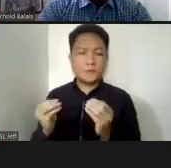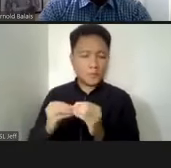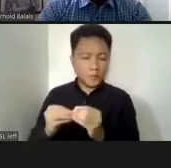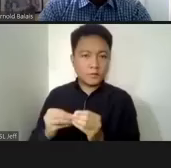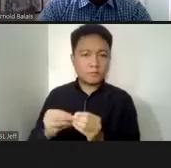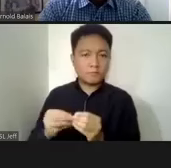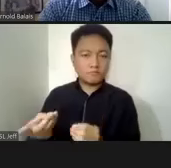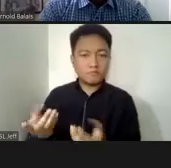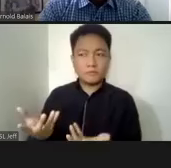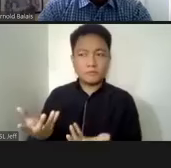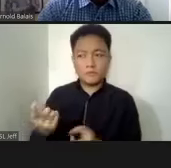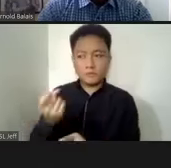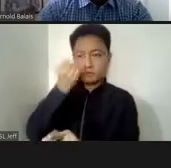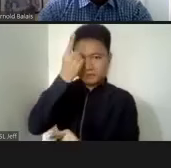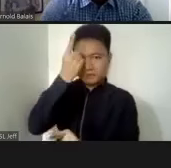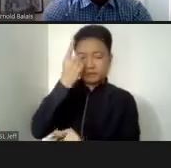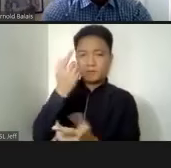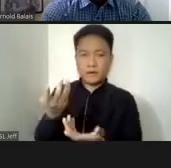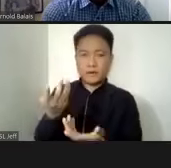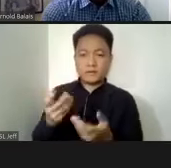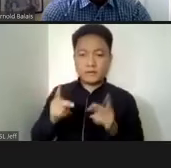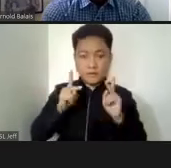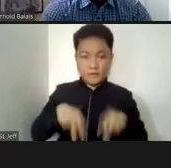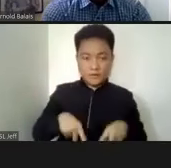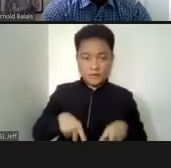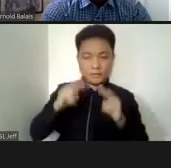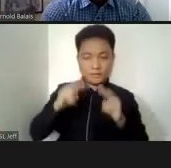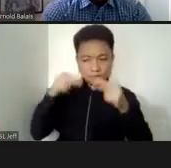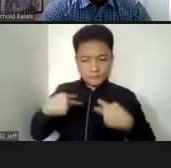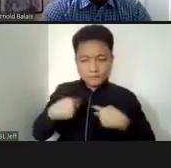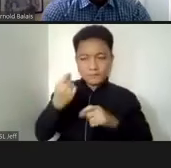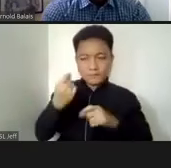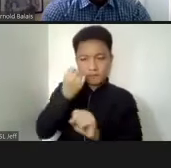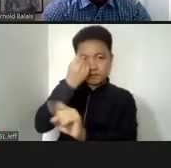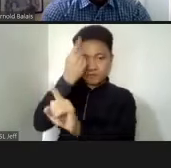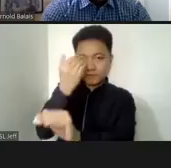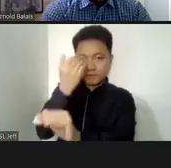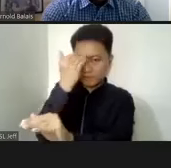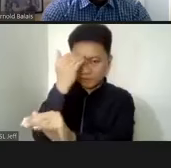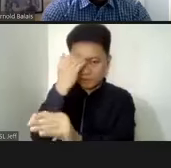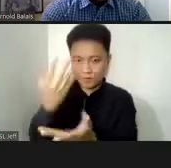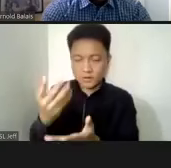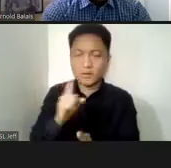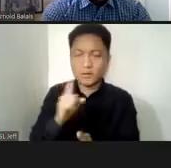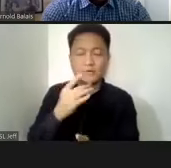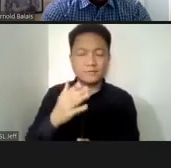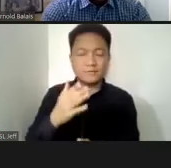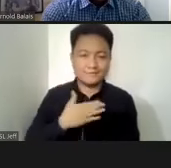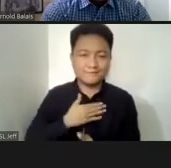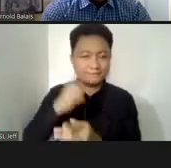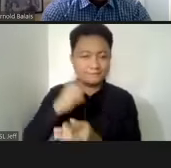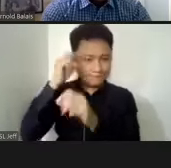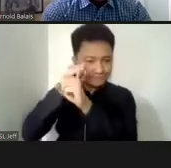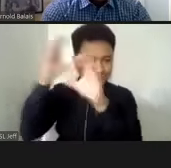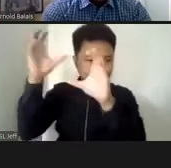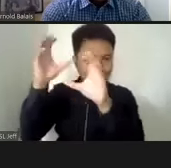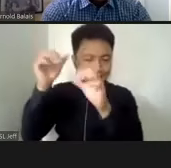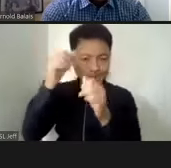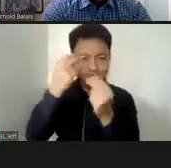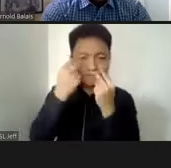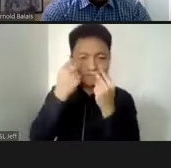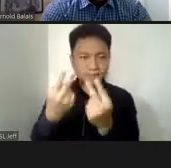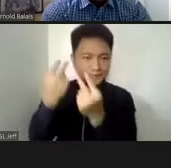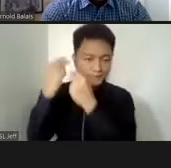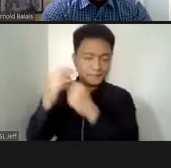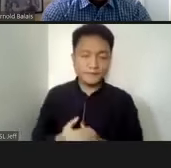memorable occasions for me. Thank you for sharing that. Sir Jeffrey, meron pang tanong dito no, from Erica